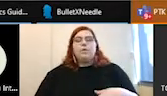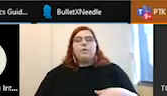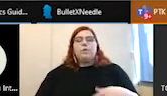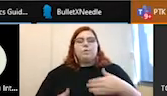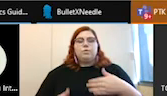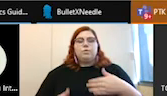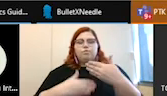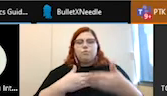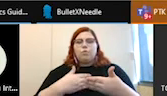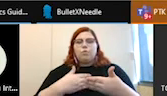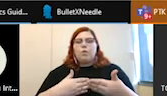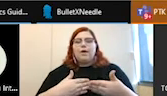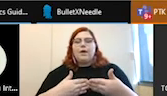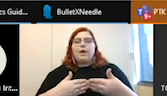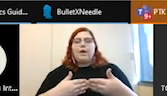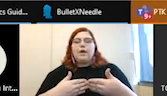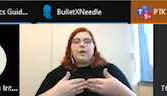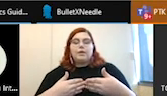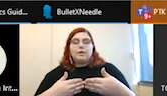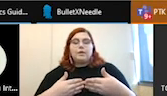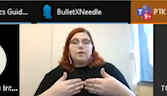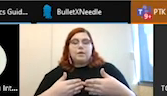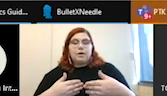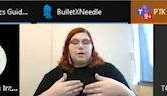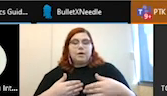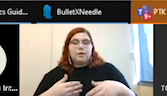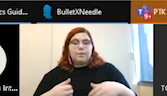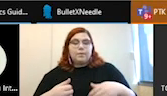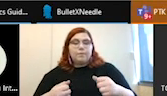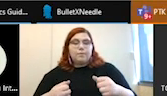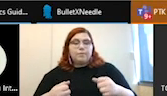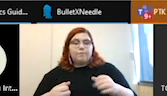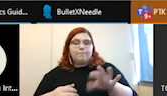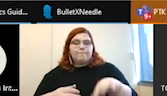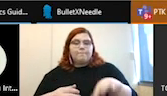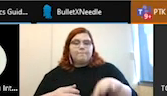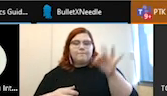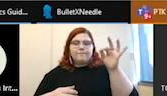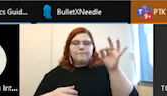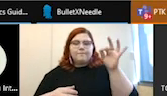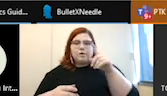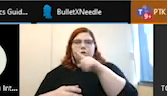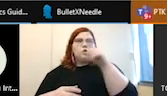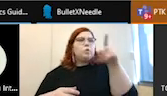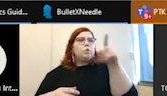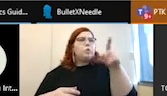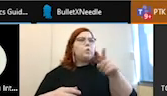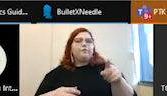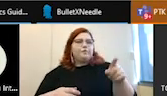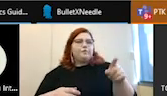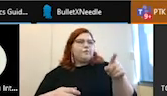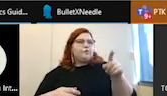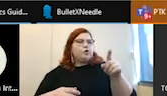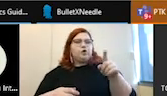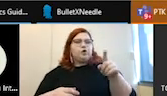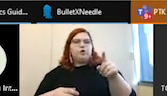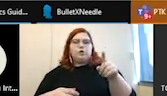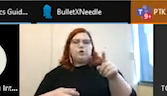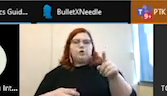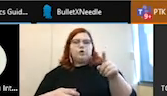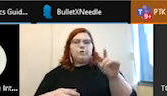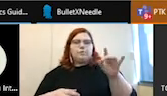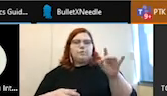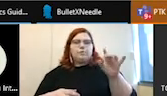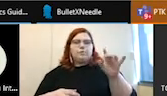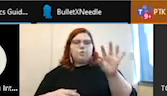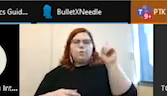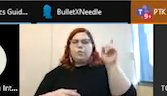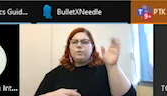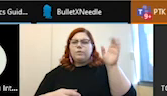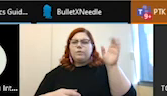and find it over, where did my presentation go?